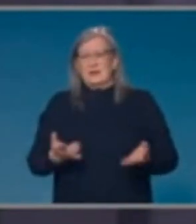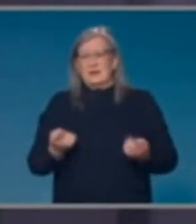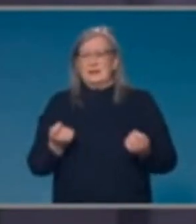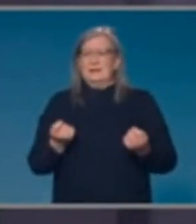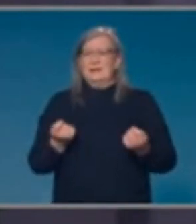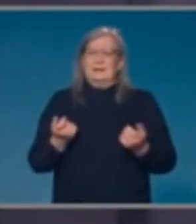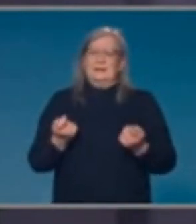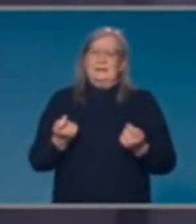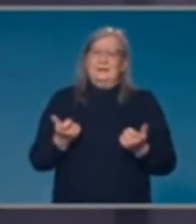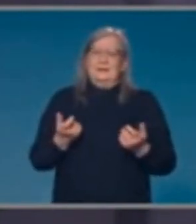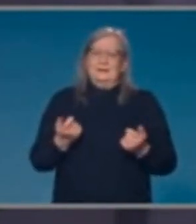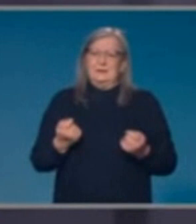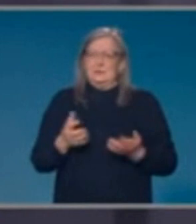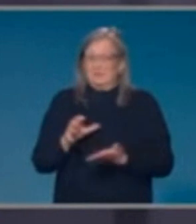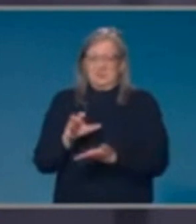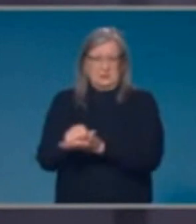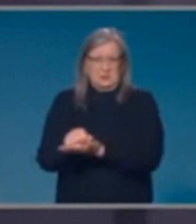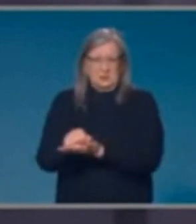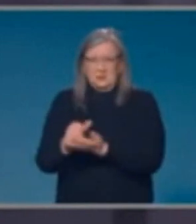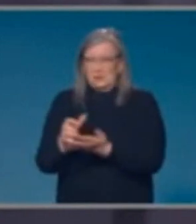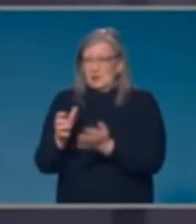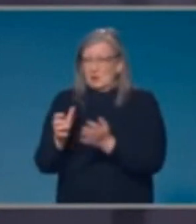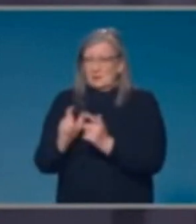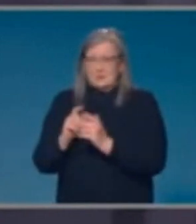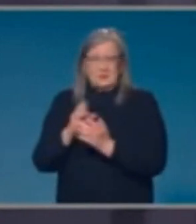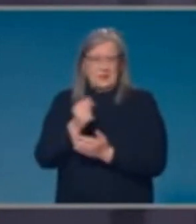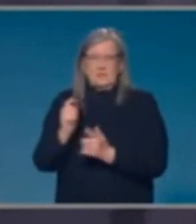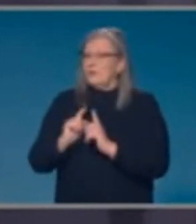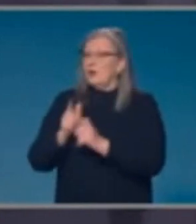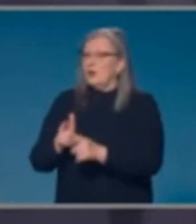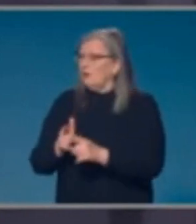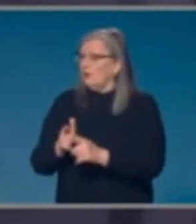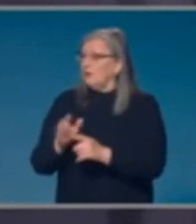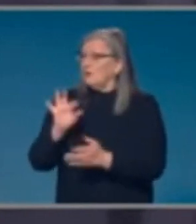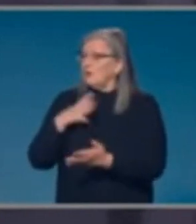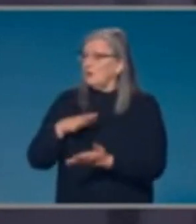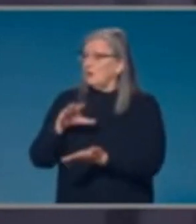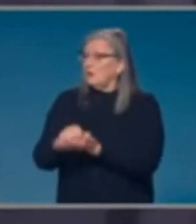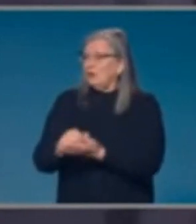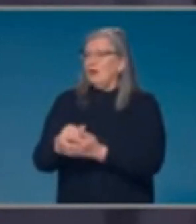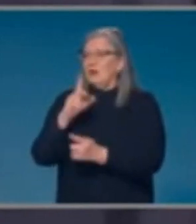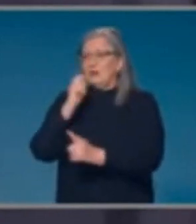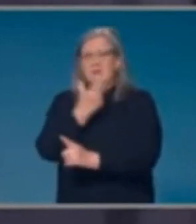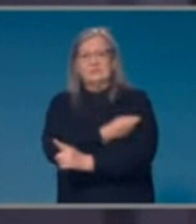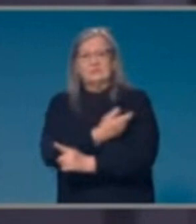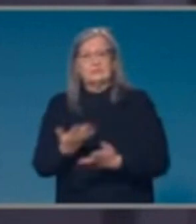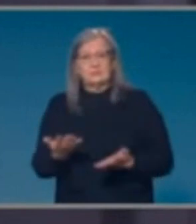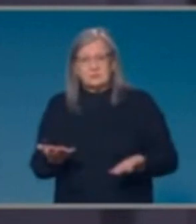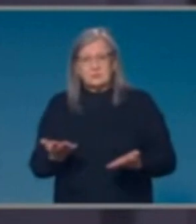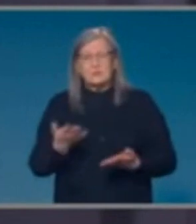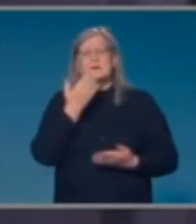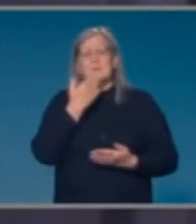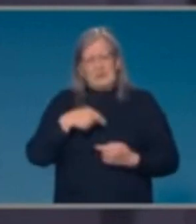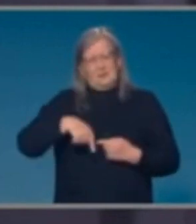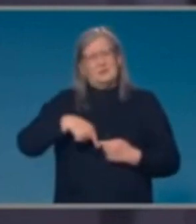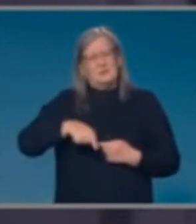an appointment or indeed to turn up in various places without an appointment. Do that this week. If you are due for your second dose,